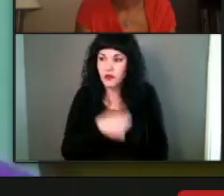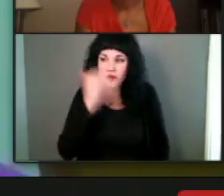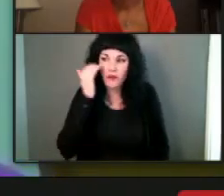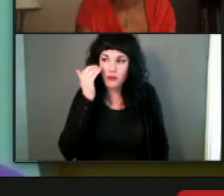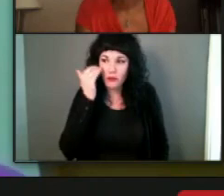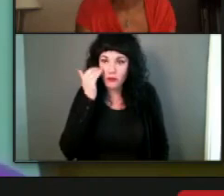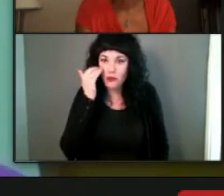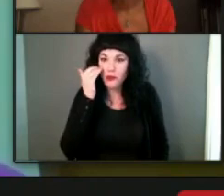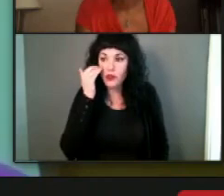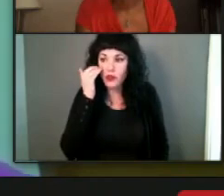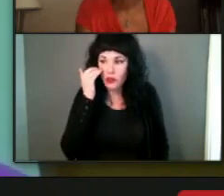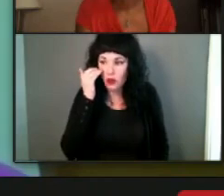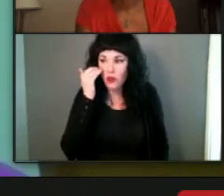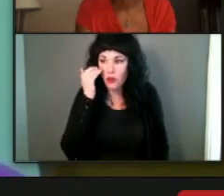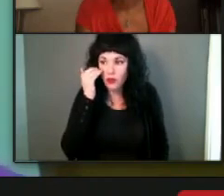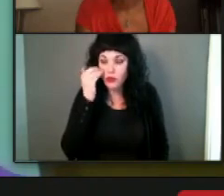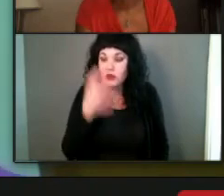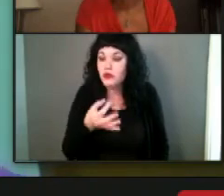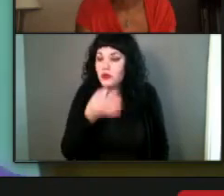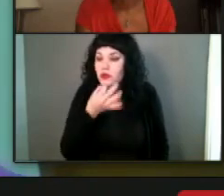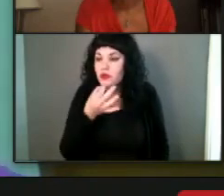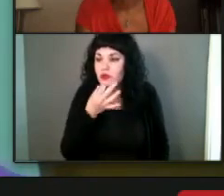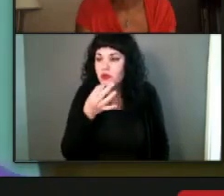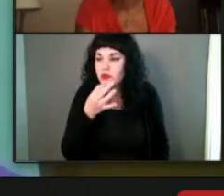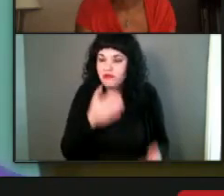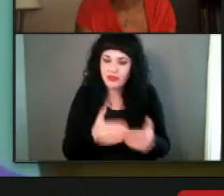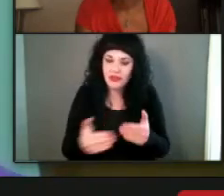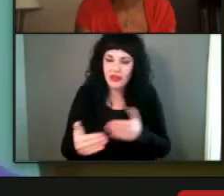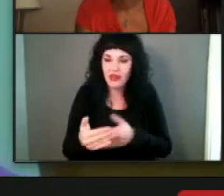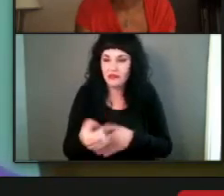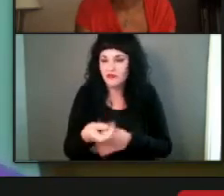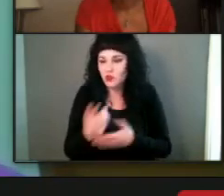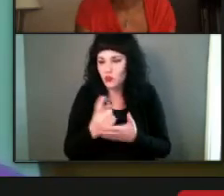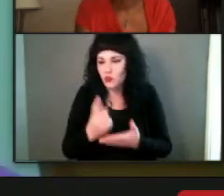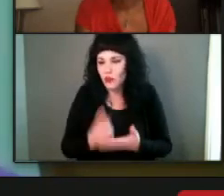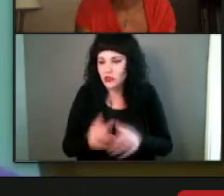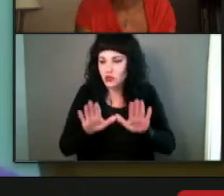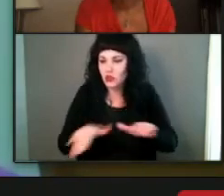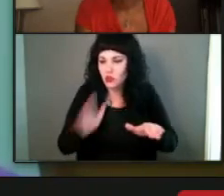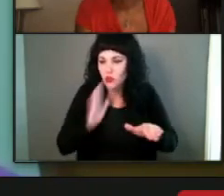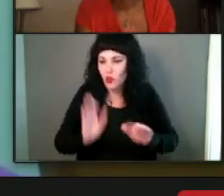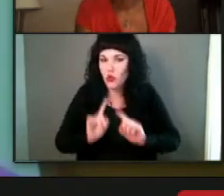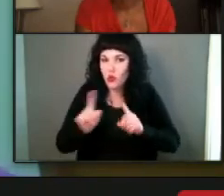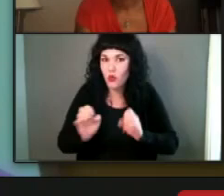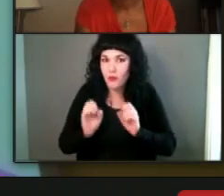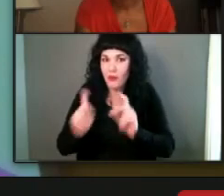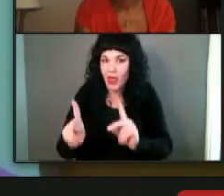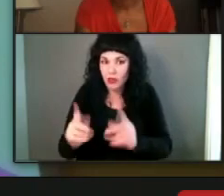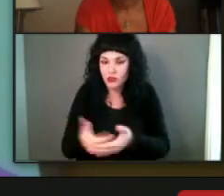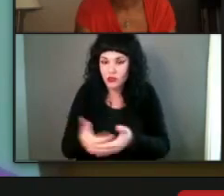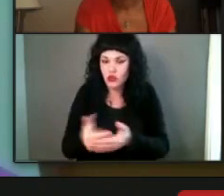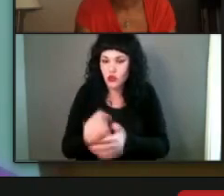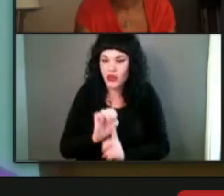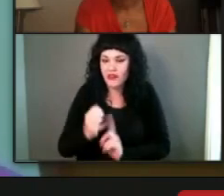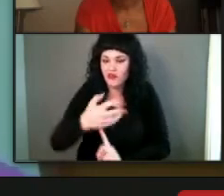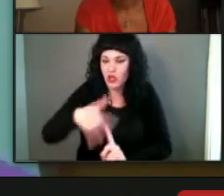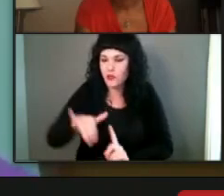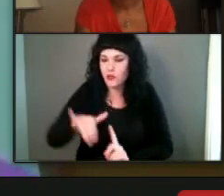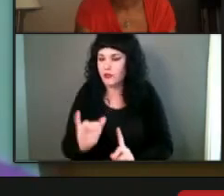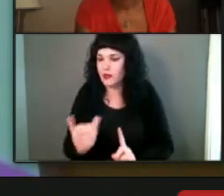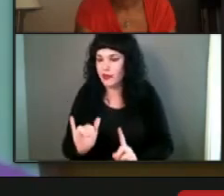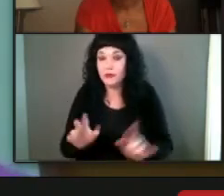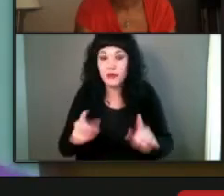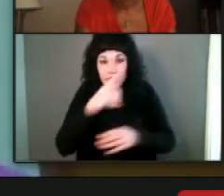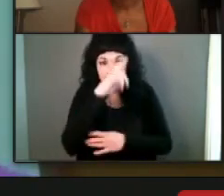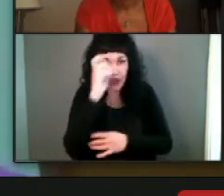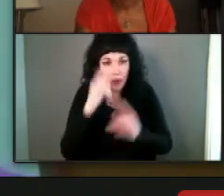just the next few weeks, right? School doesn't start for a few more months yet, but they're coming to summer camp, they're coming back to childcare, and